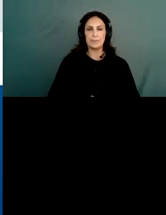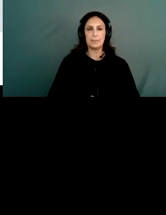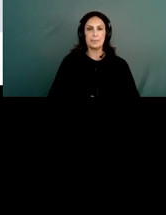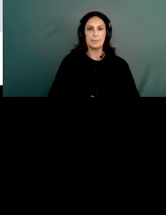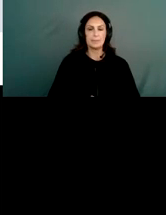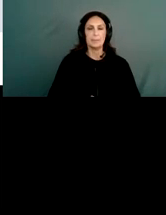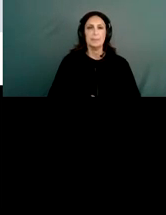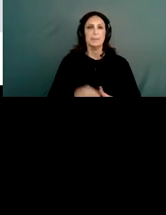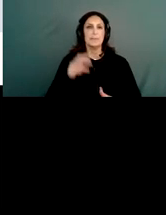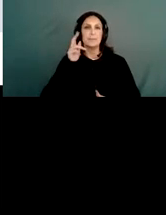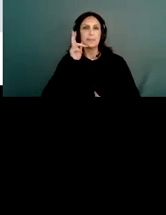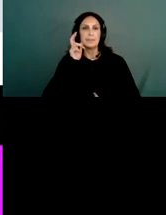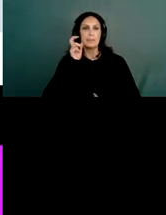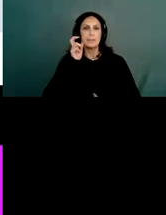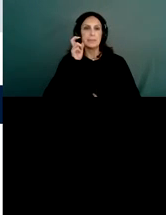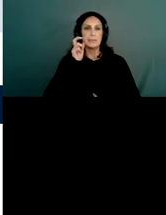Welcome to...